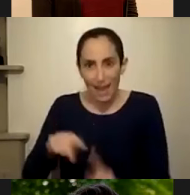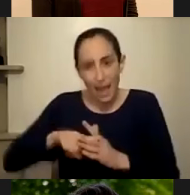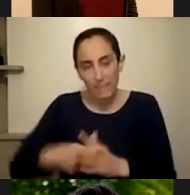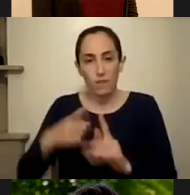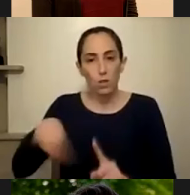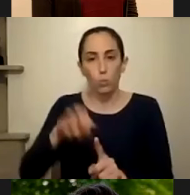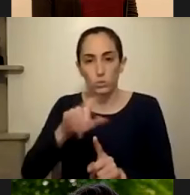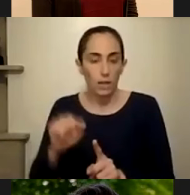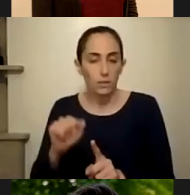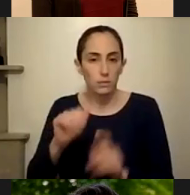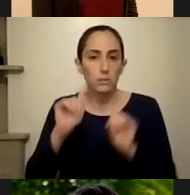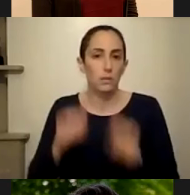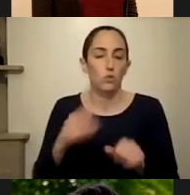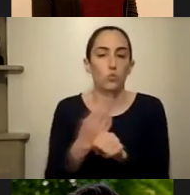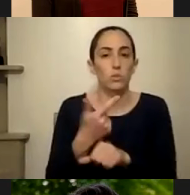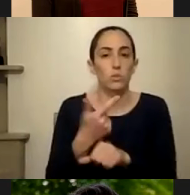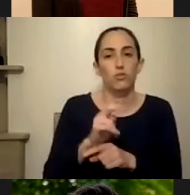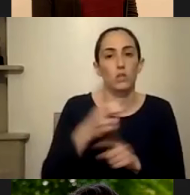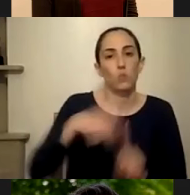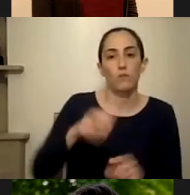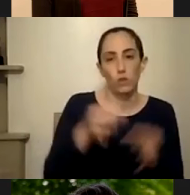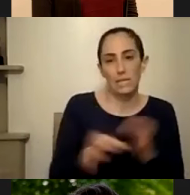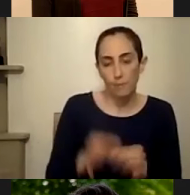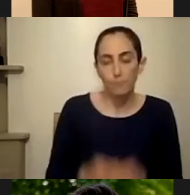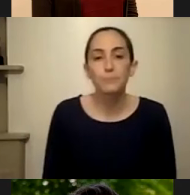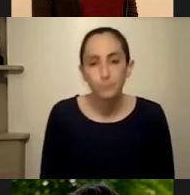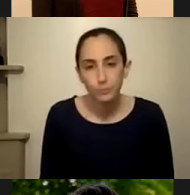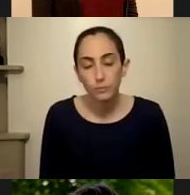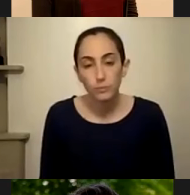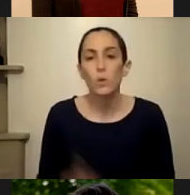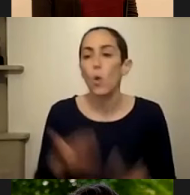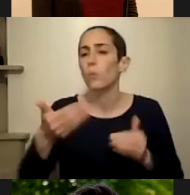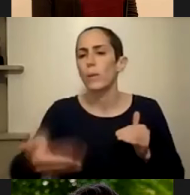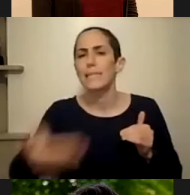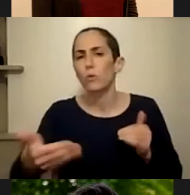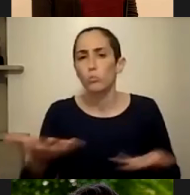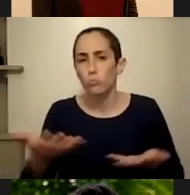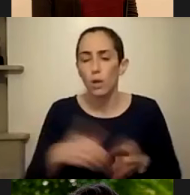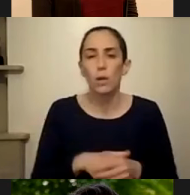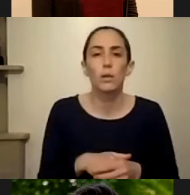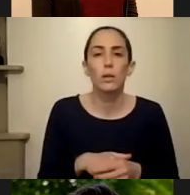what's downstream of Wnt? We look at the downstream signaling of Wnt.